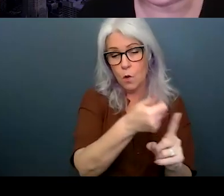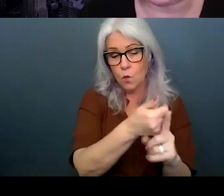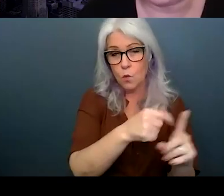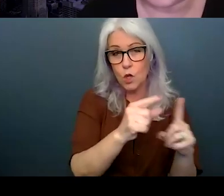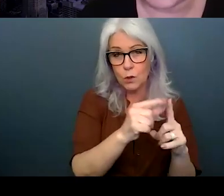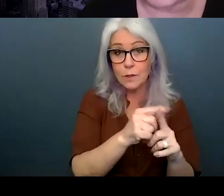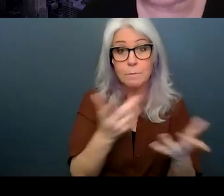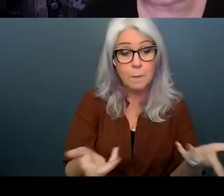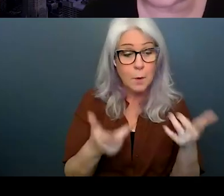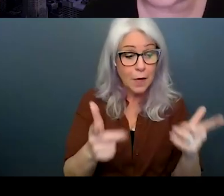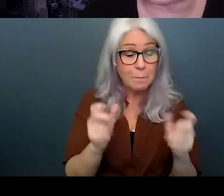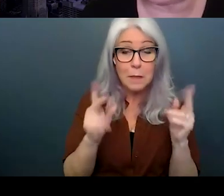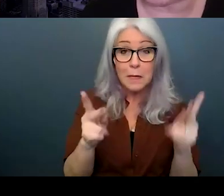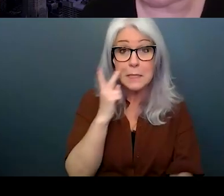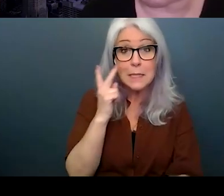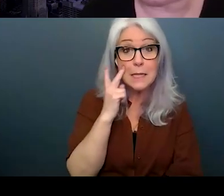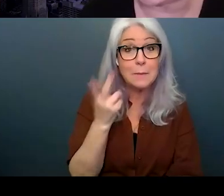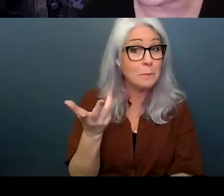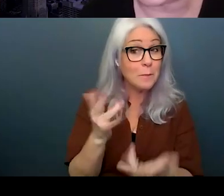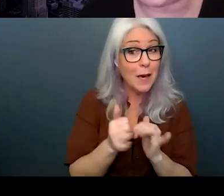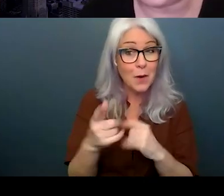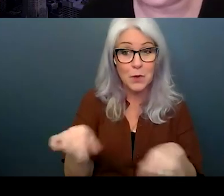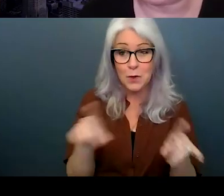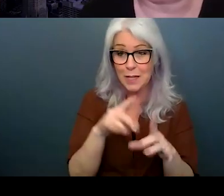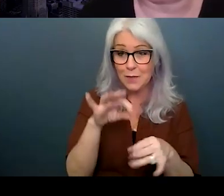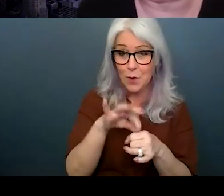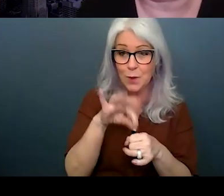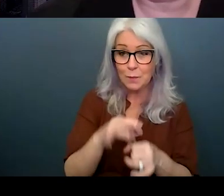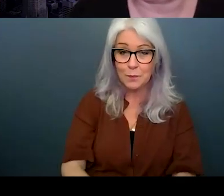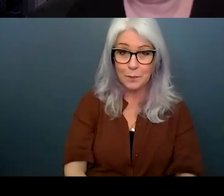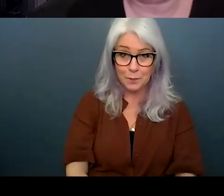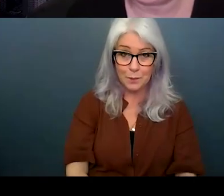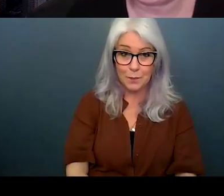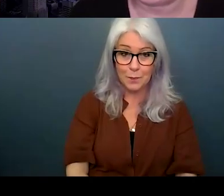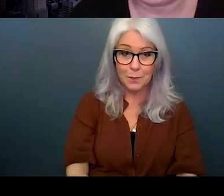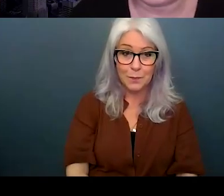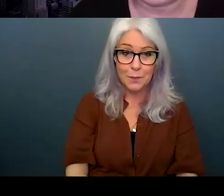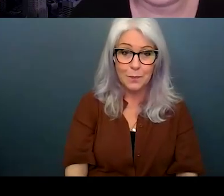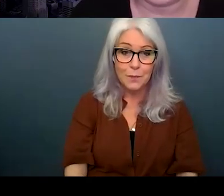let's see how you all voted in the poll.